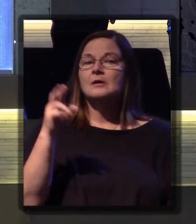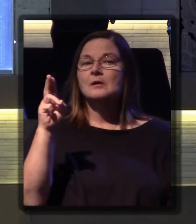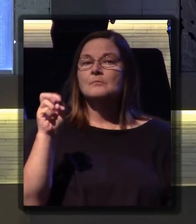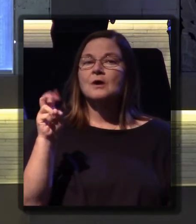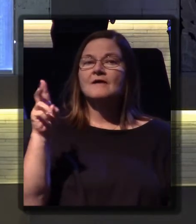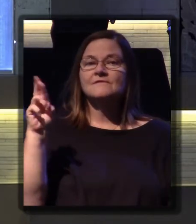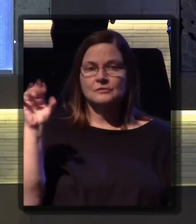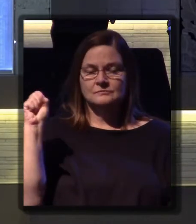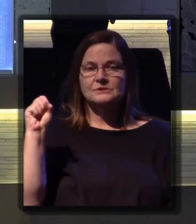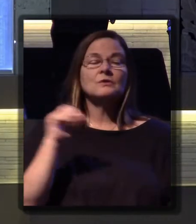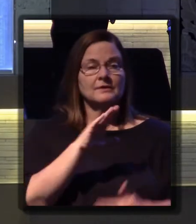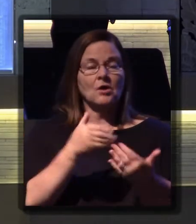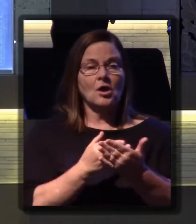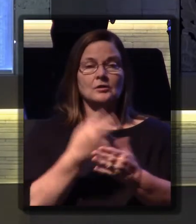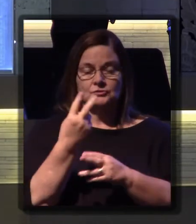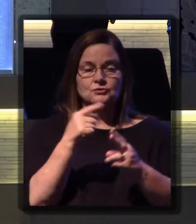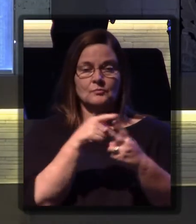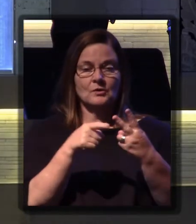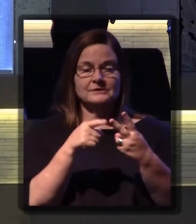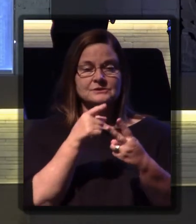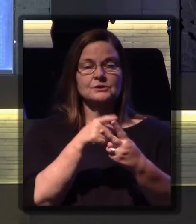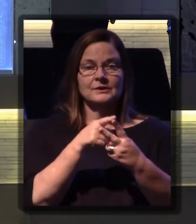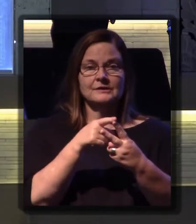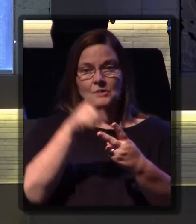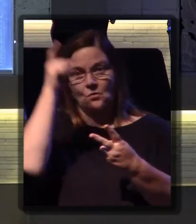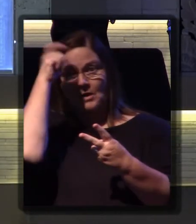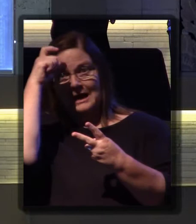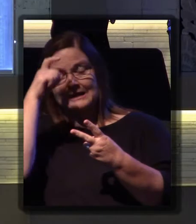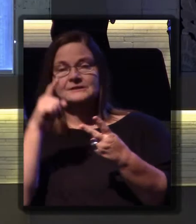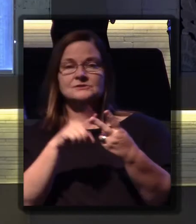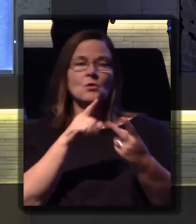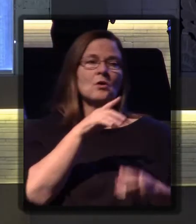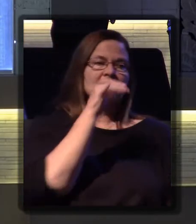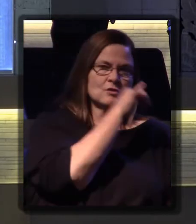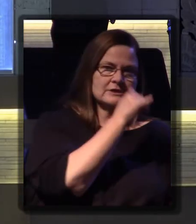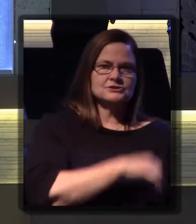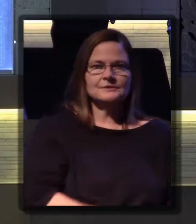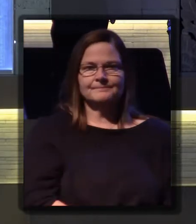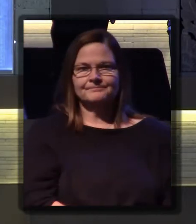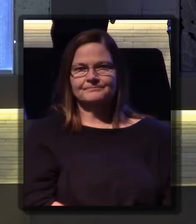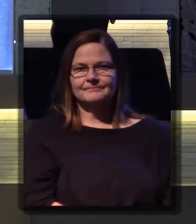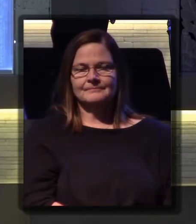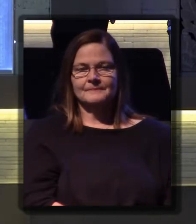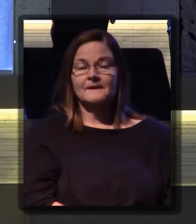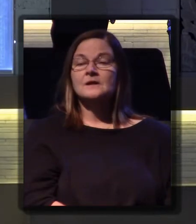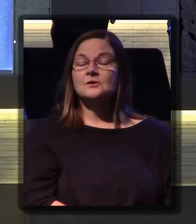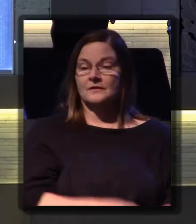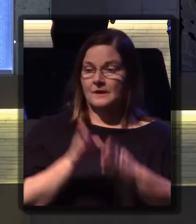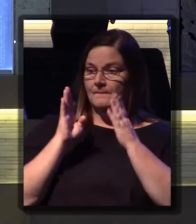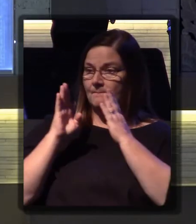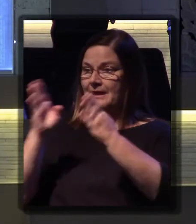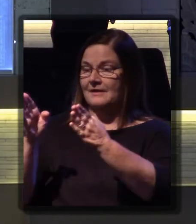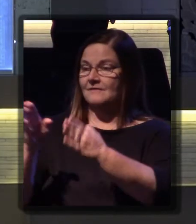Again, this is so much like what we read about in the book of Proverbs, where all the sermons are 2-point sermons. You're either